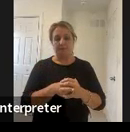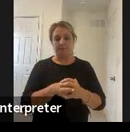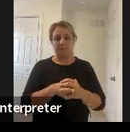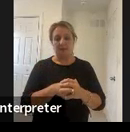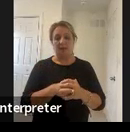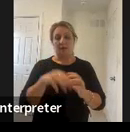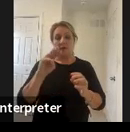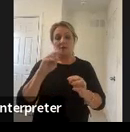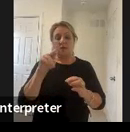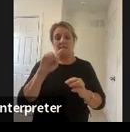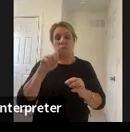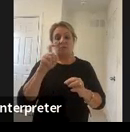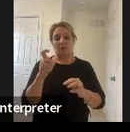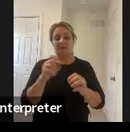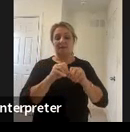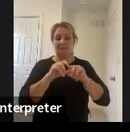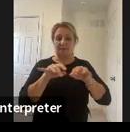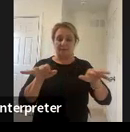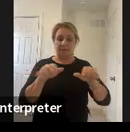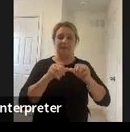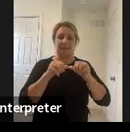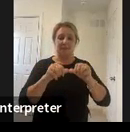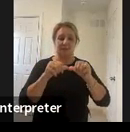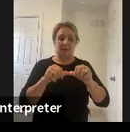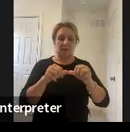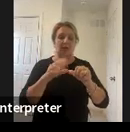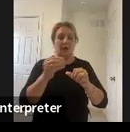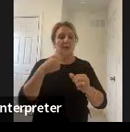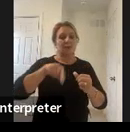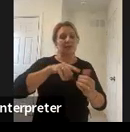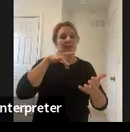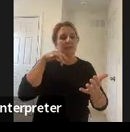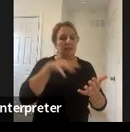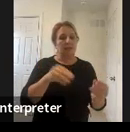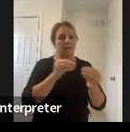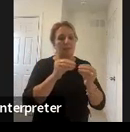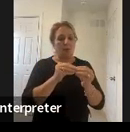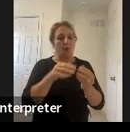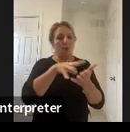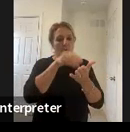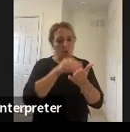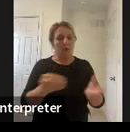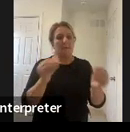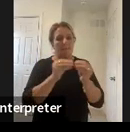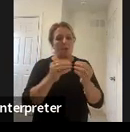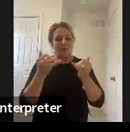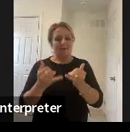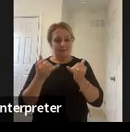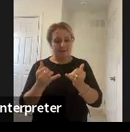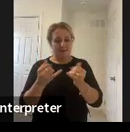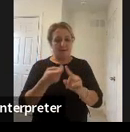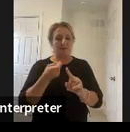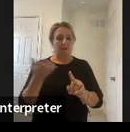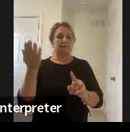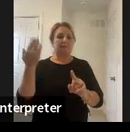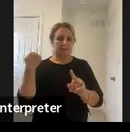Monkeypox transmission continues to be studied, and we are learning more from the current outbreak than when we started. We